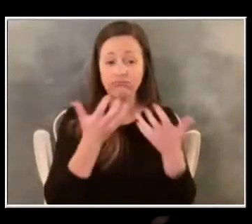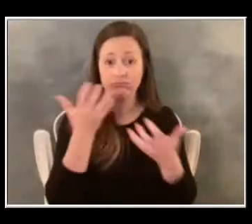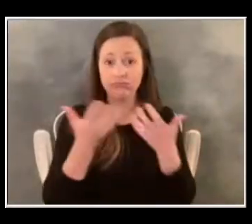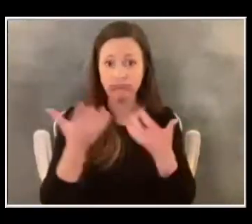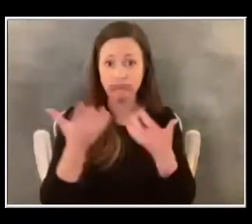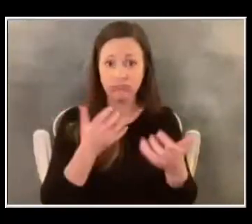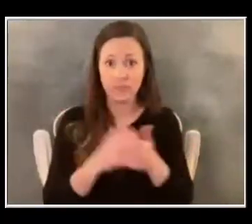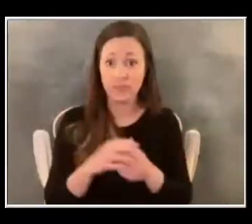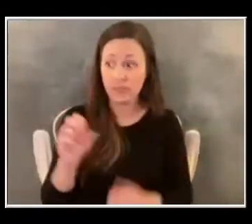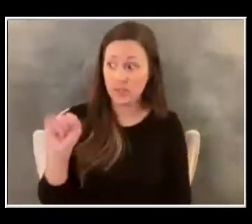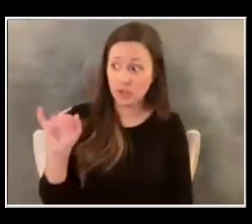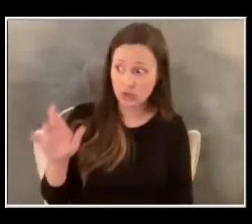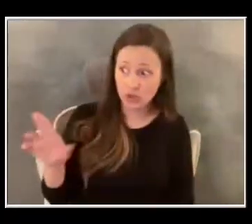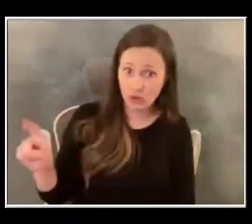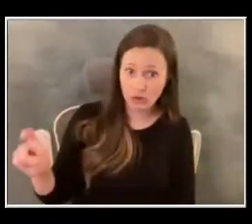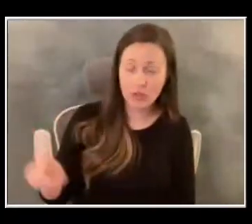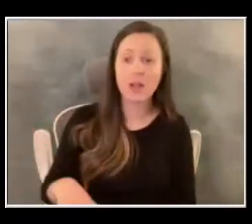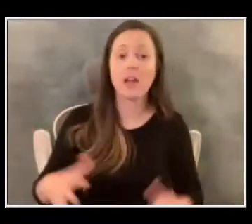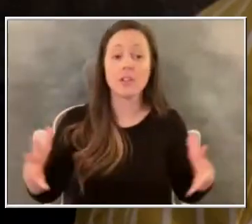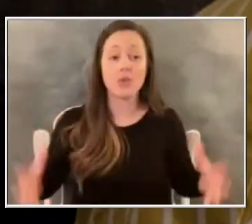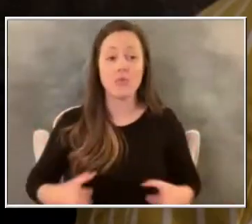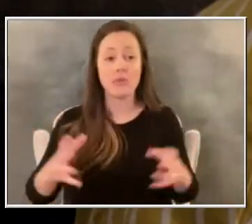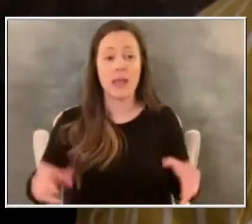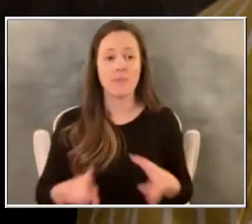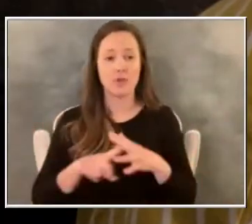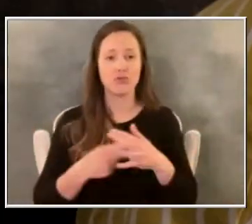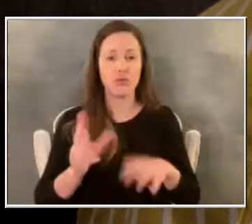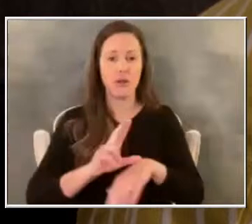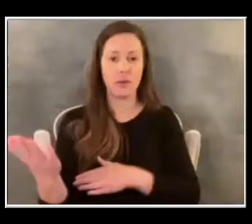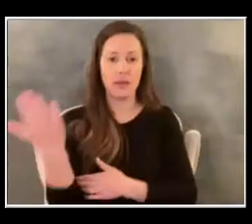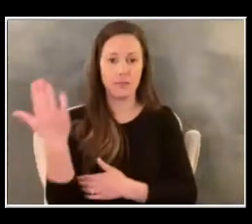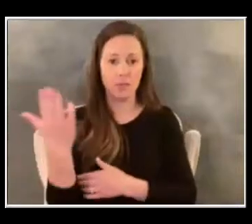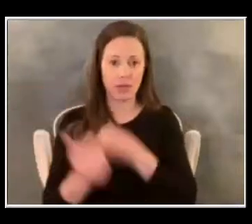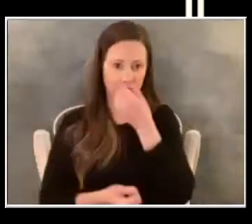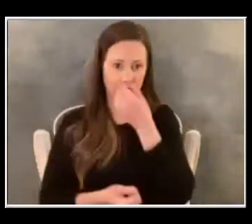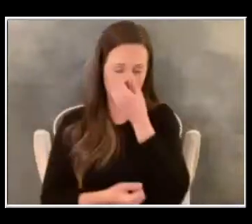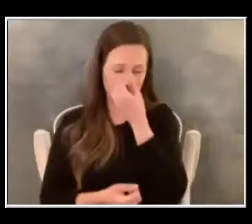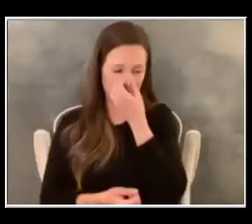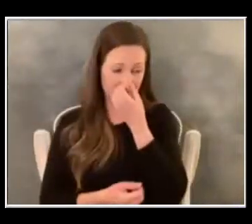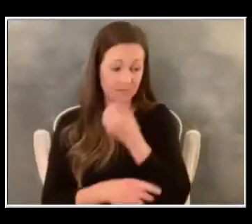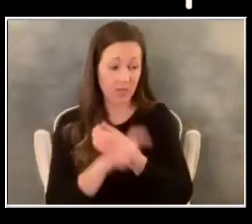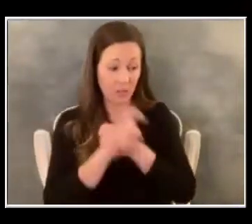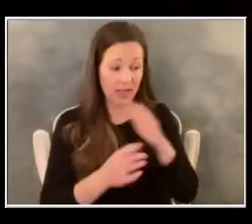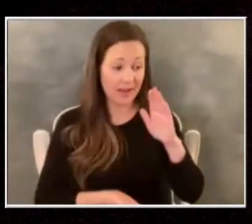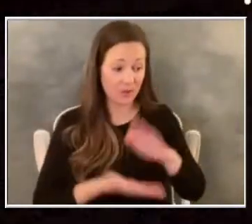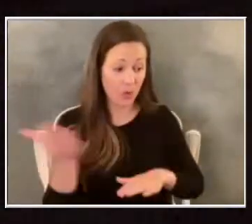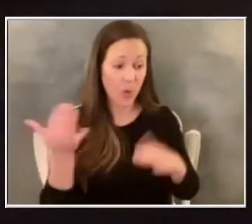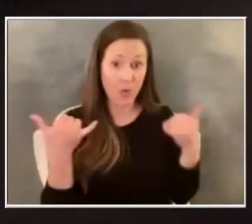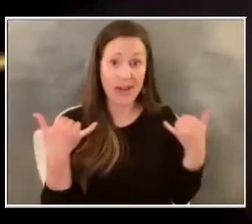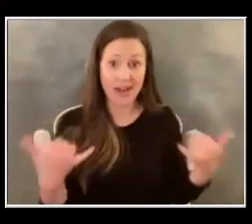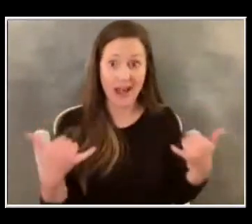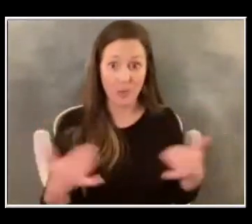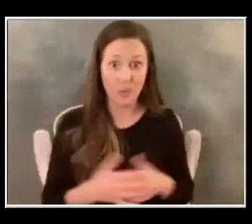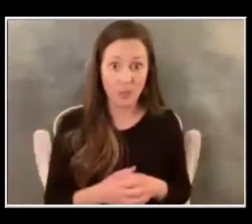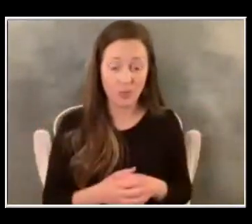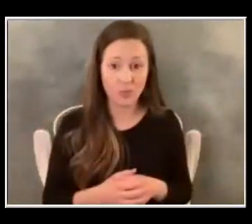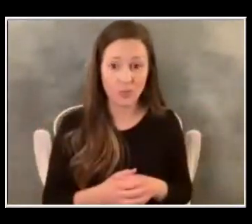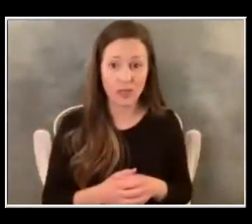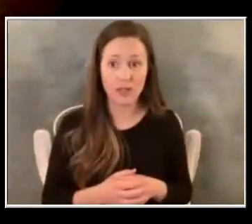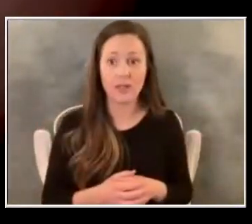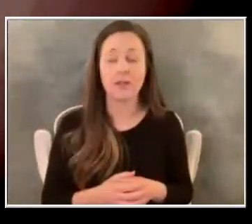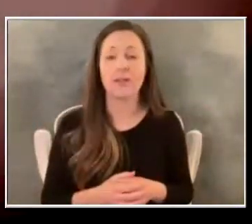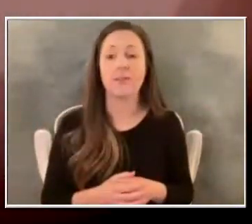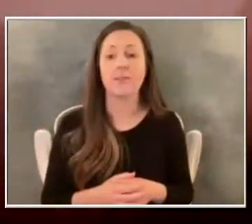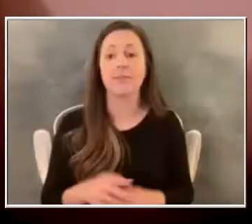Sir? Labor began at 3 in the morning. We have to go like now. I have no idea what you said, sir. I'm sorry. Okay, that's all right. Danielle